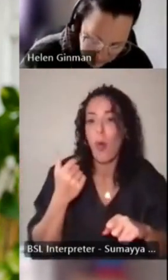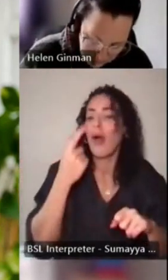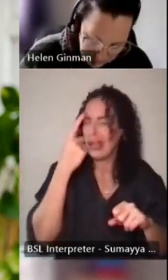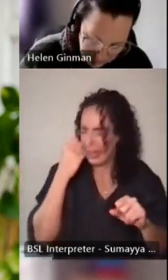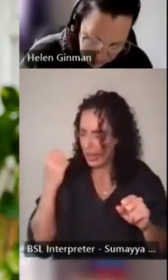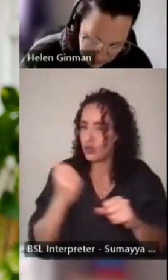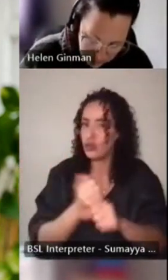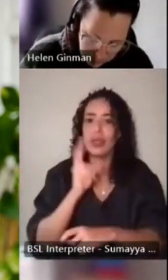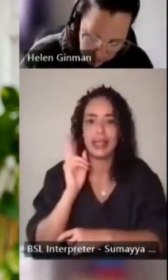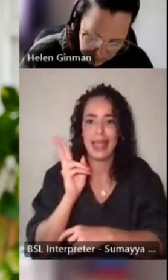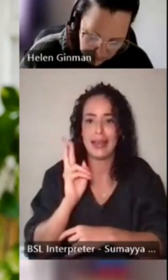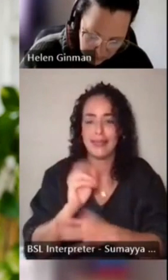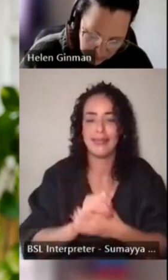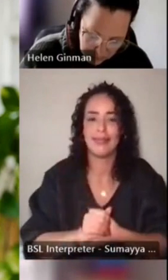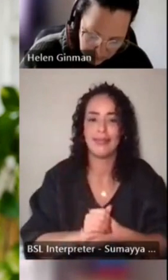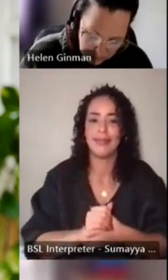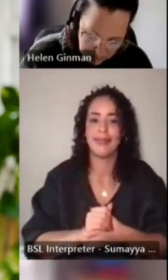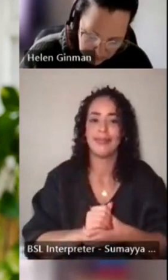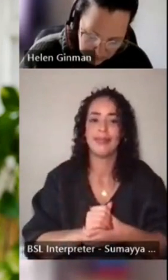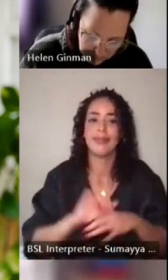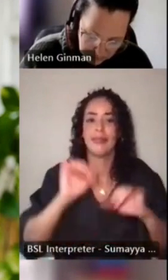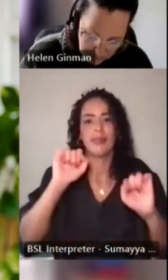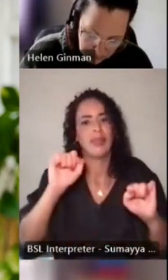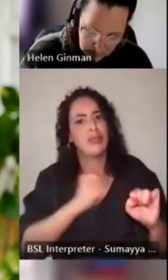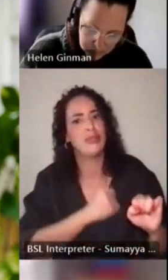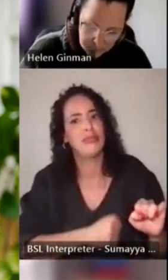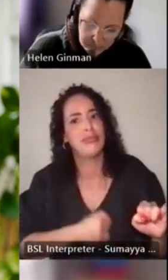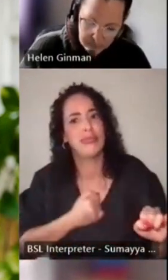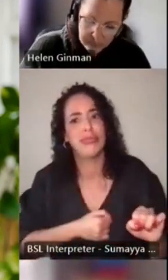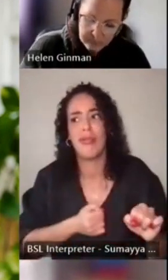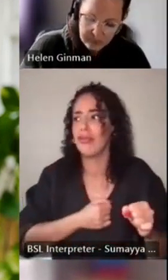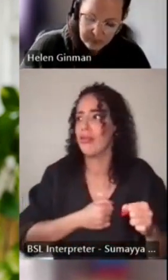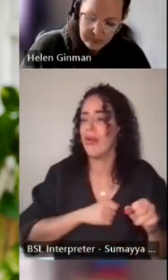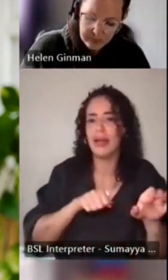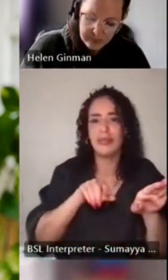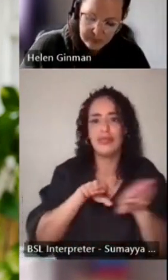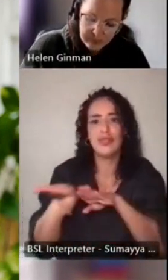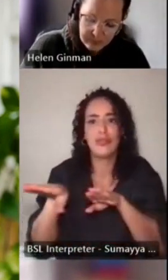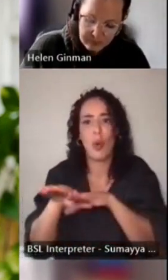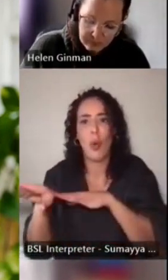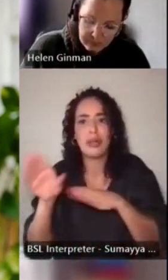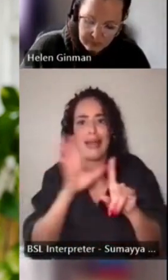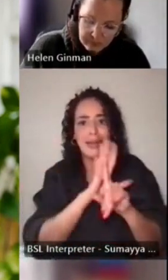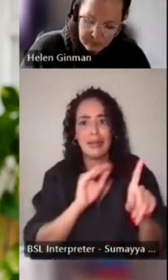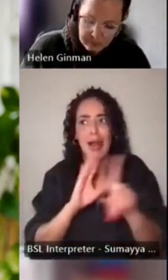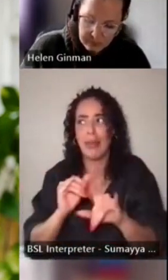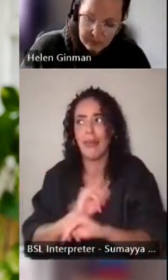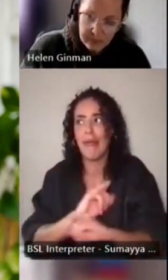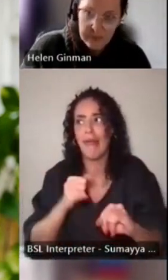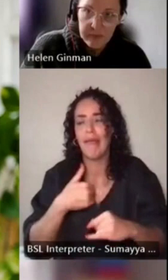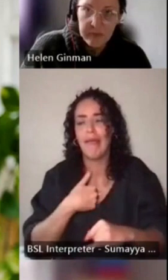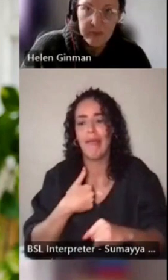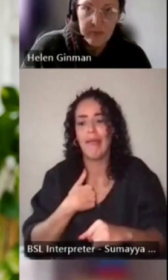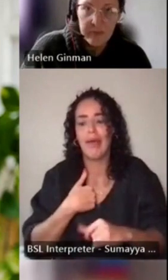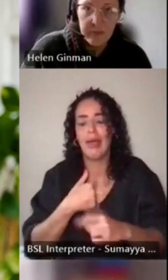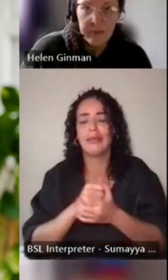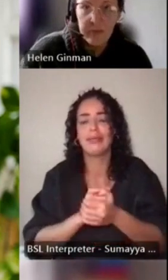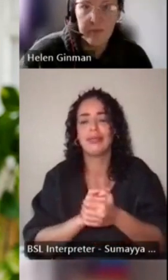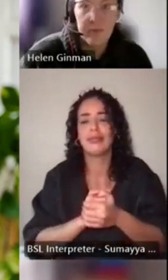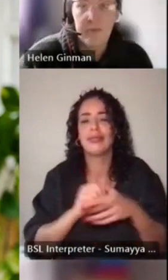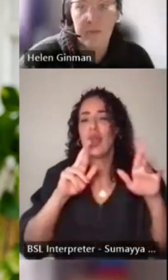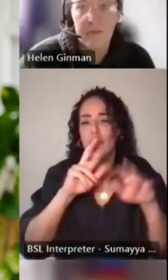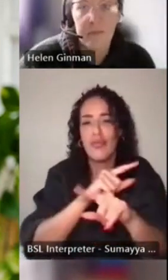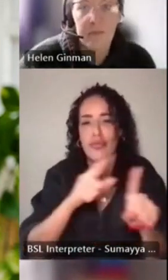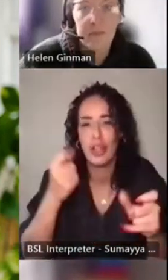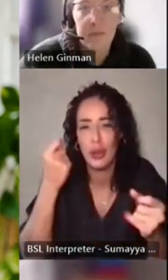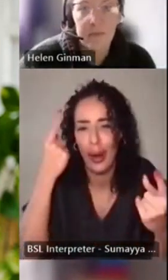again. So yeah, apologies again for my awful sports analogies, but hopefully you get what